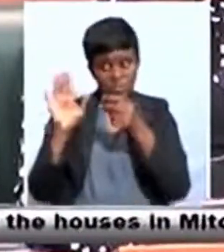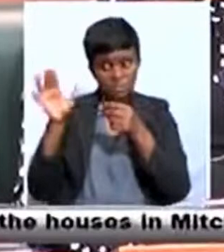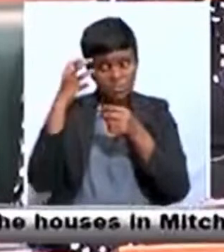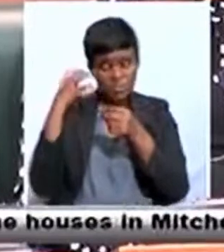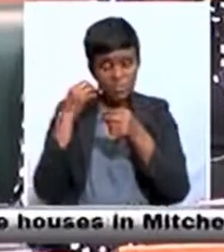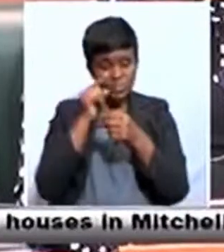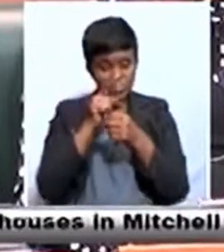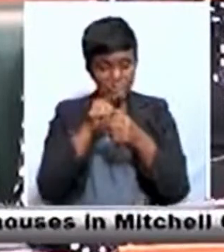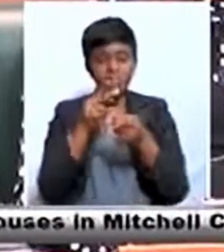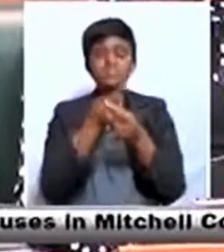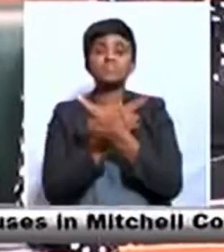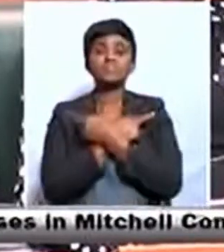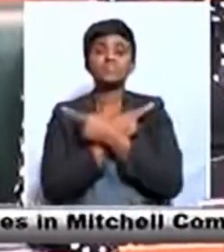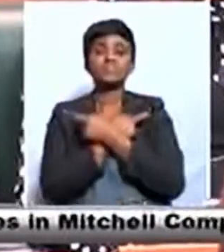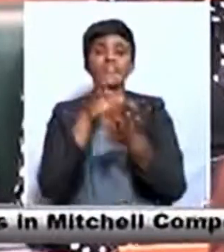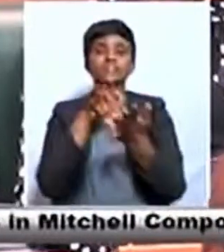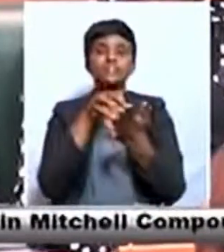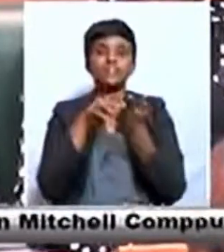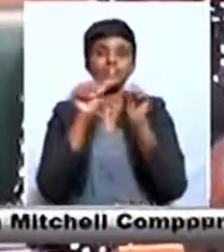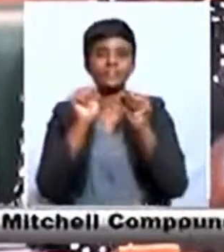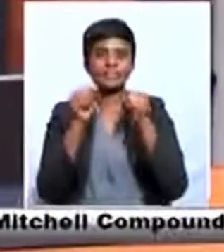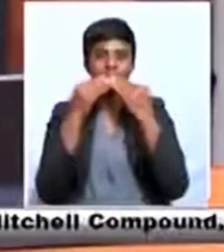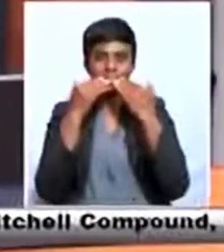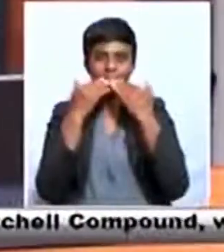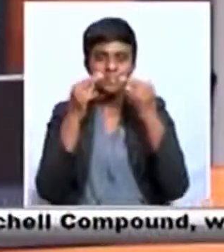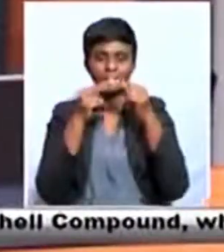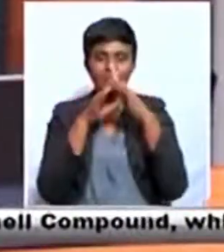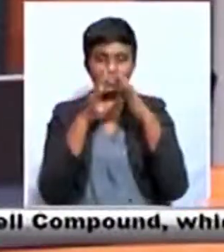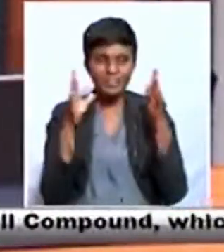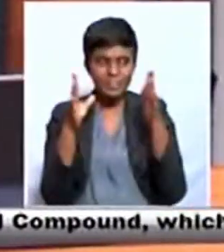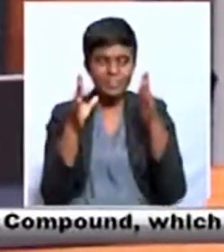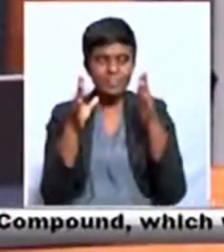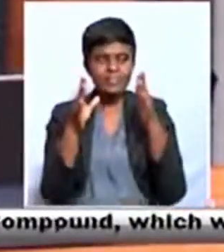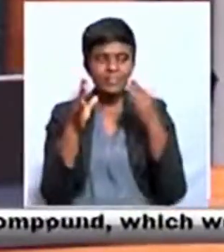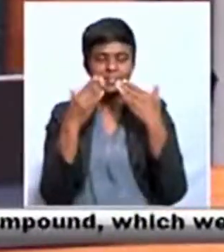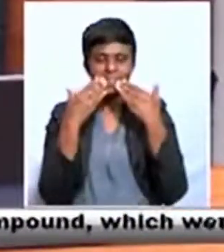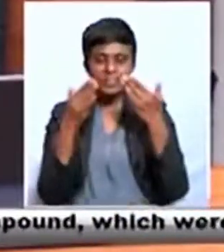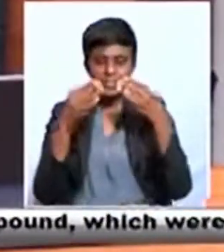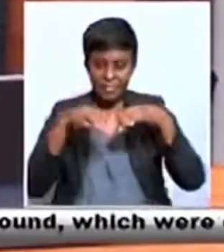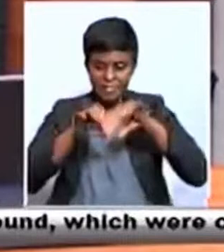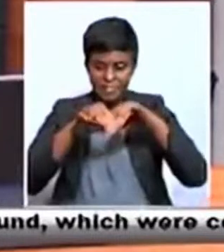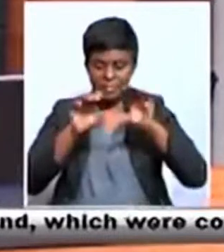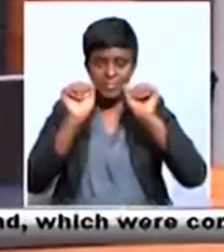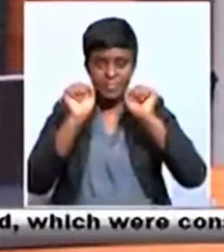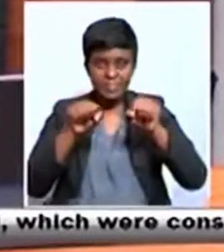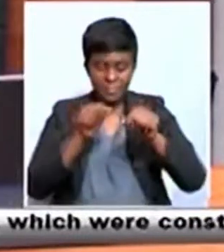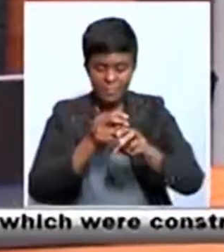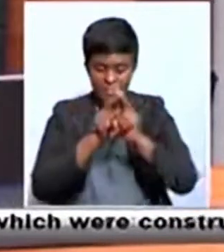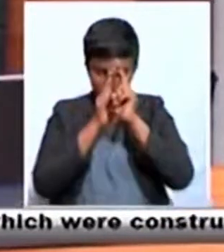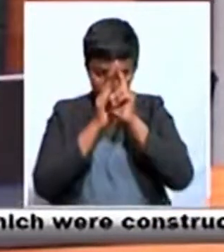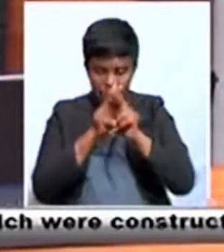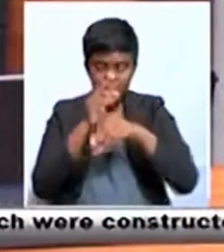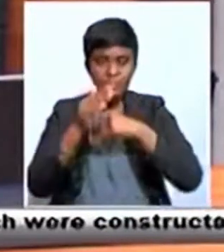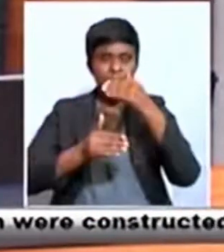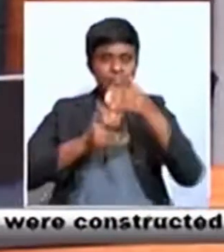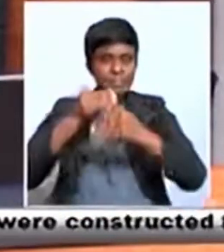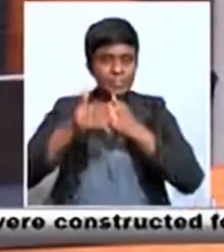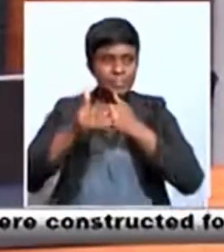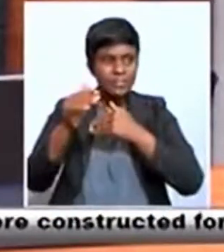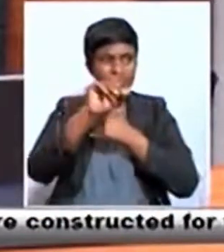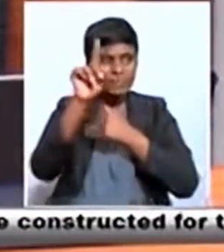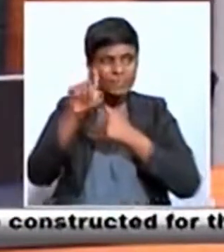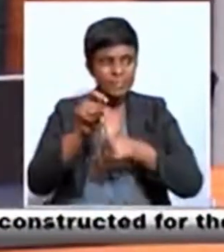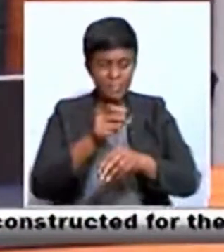put to rest. Thank you very much. Thank you. We make progress. Next question,